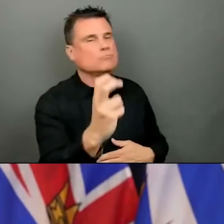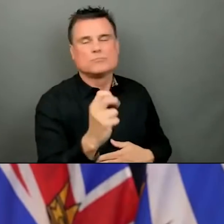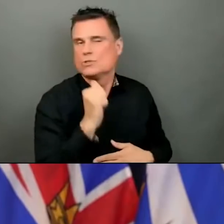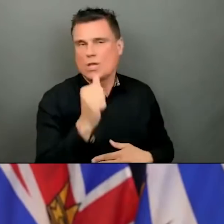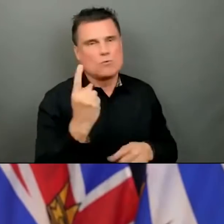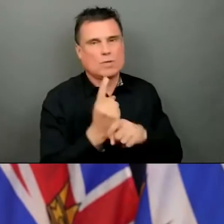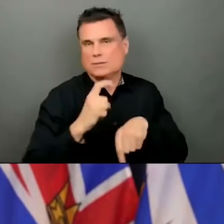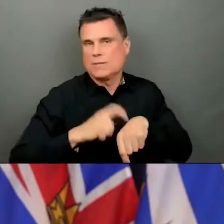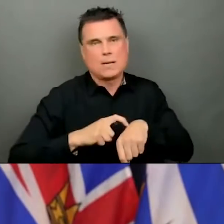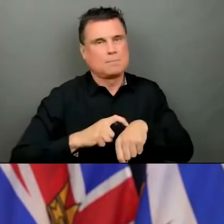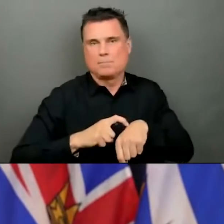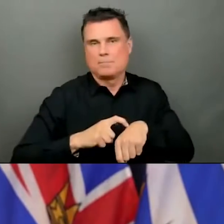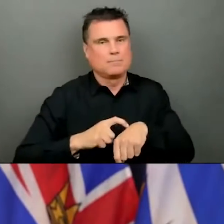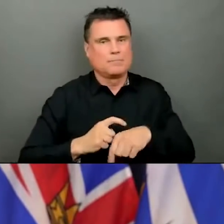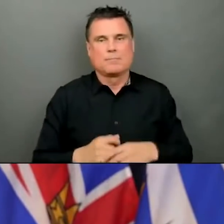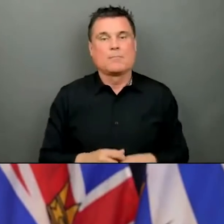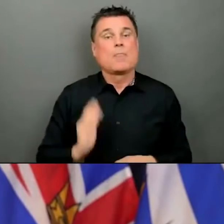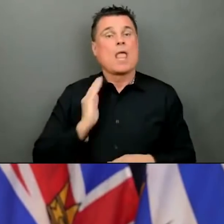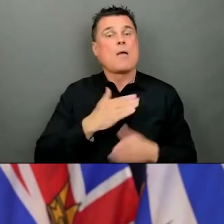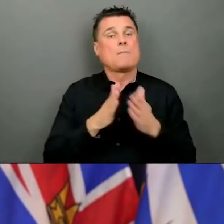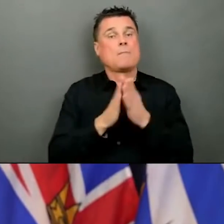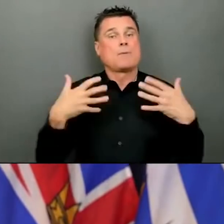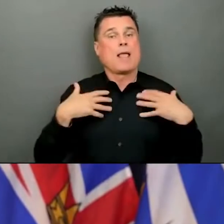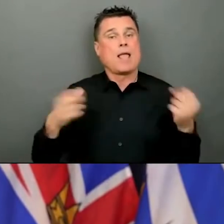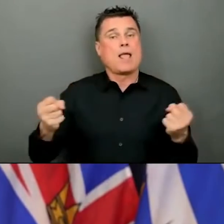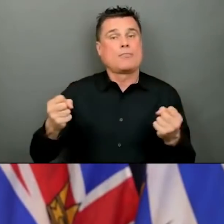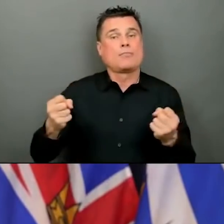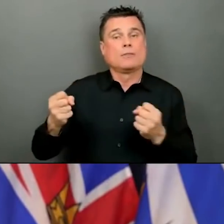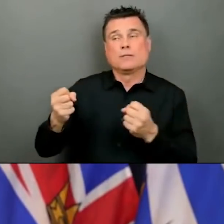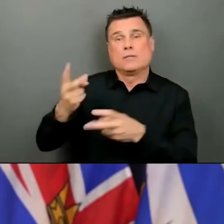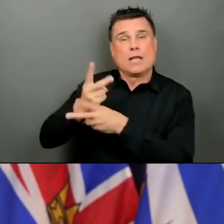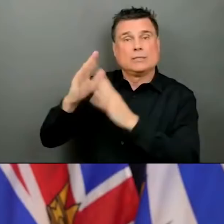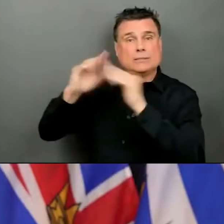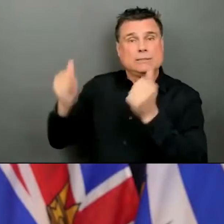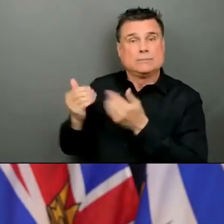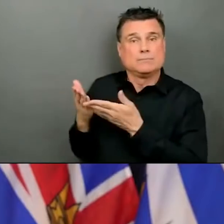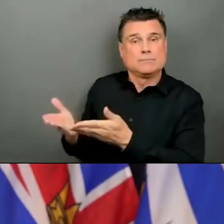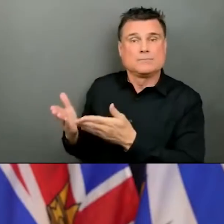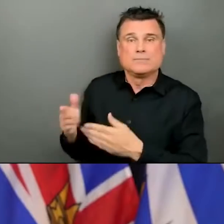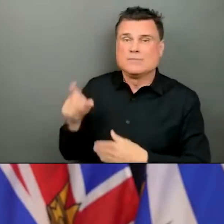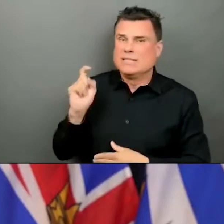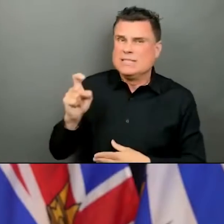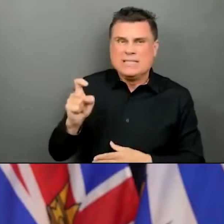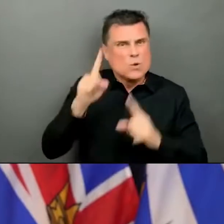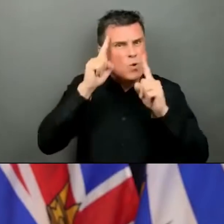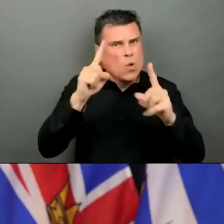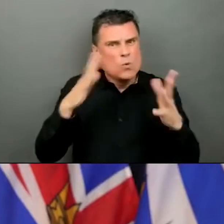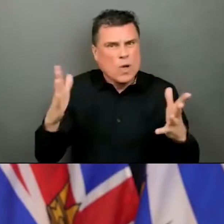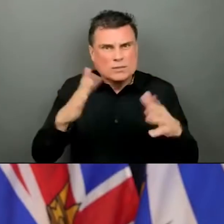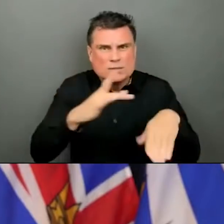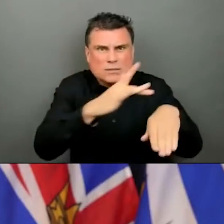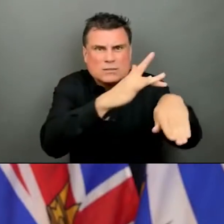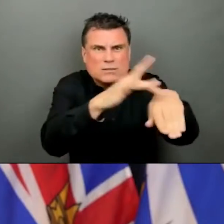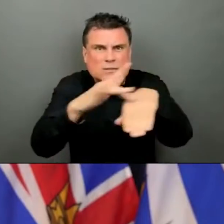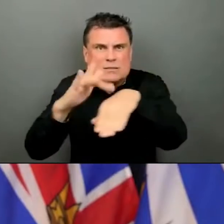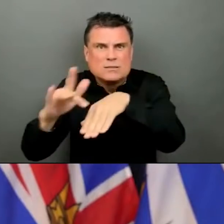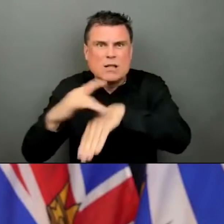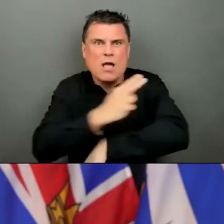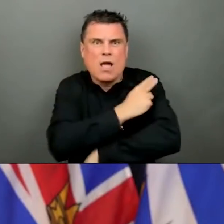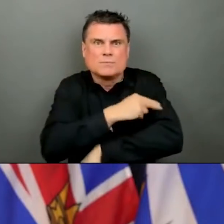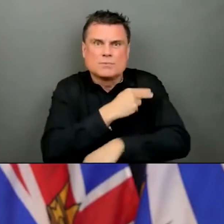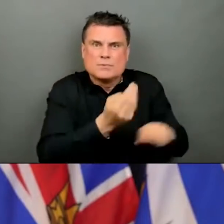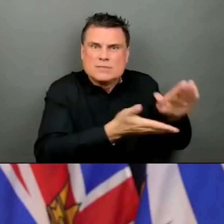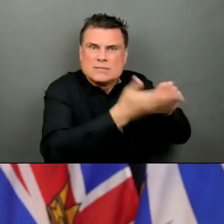system, we've been working with representatives from the tourism industry to reduce, in fact, to eliminate bookings from